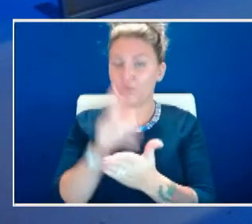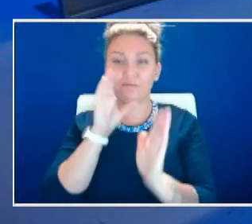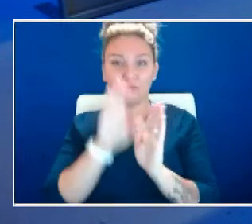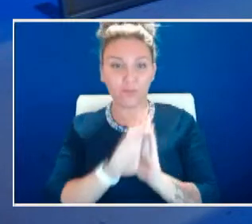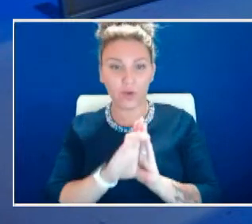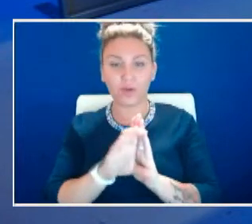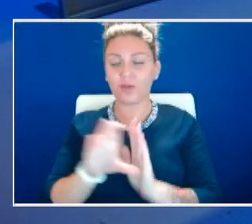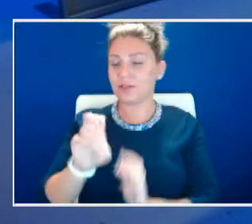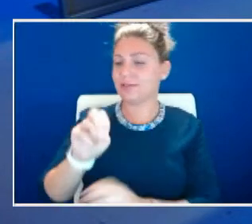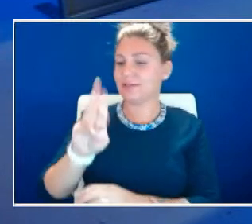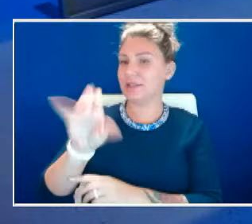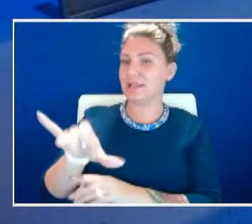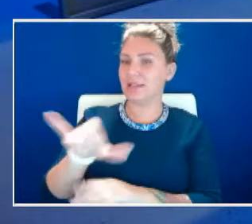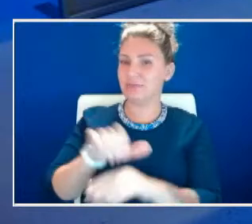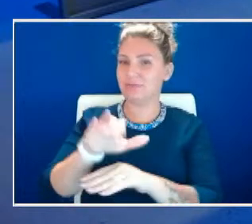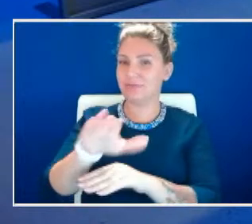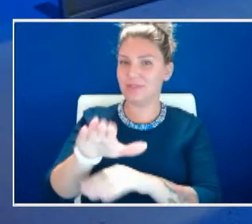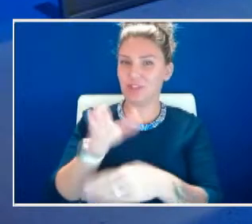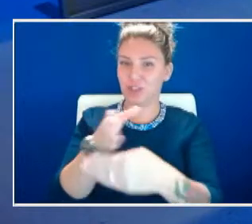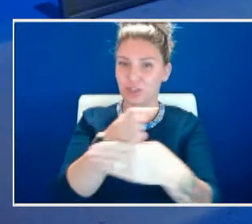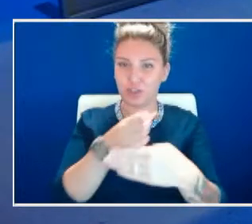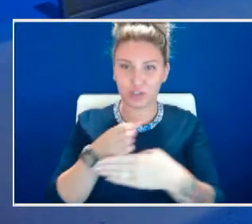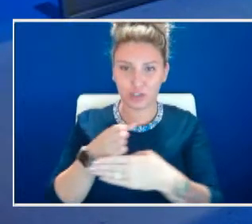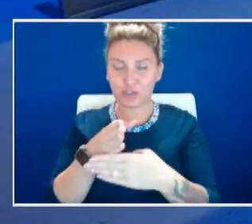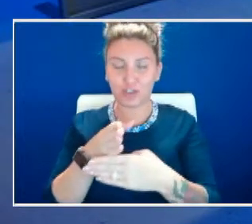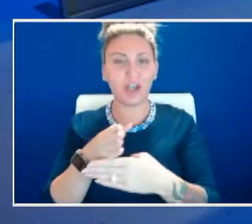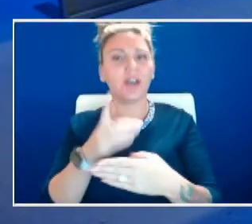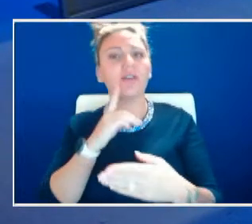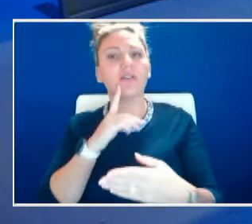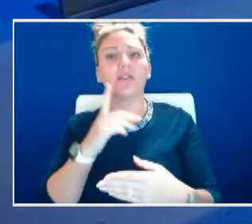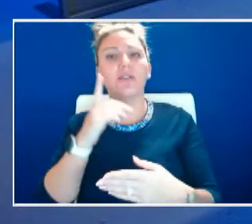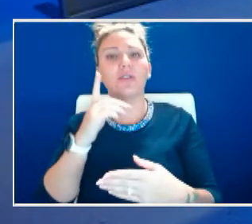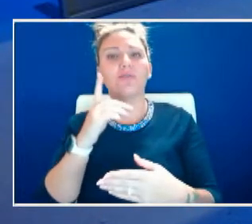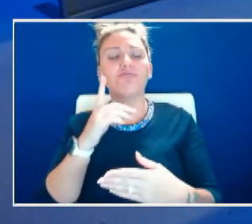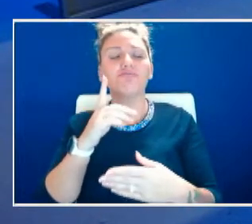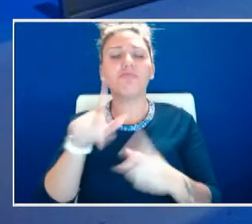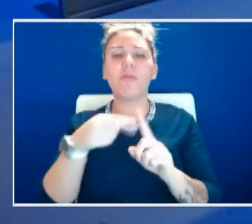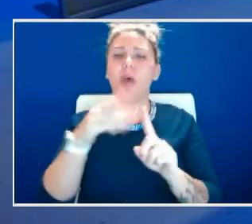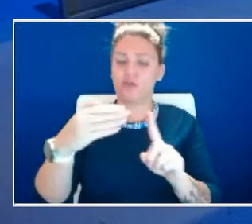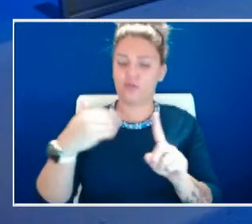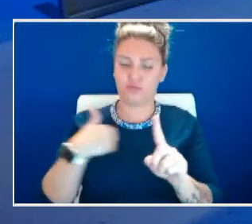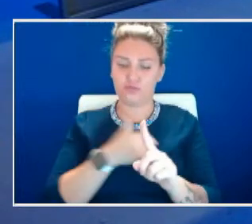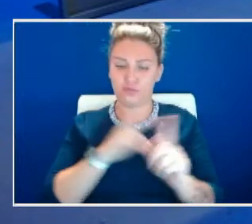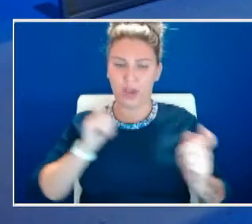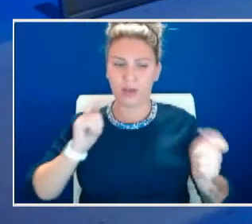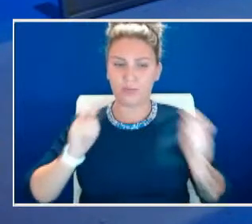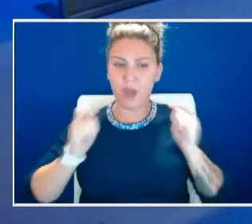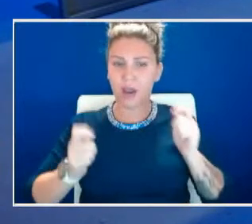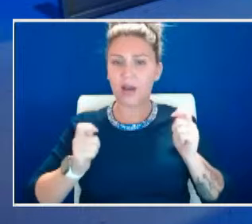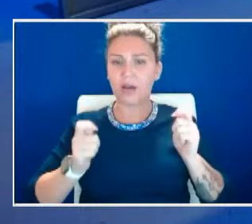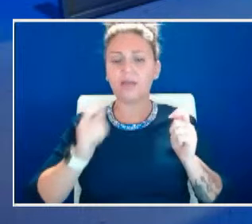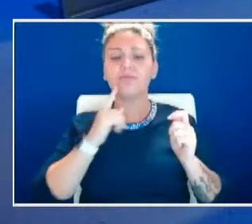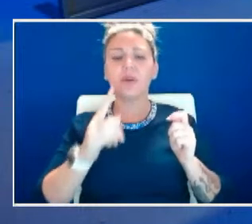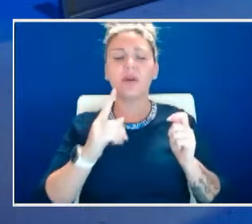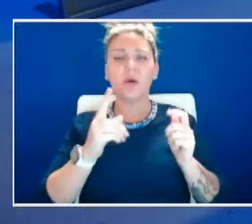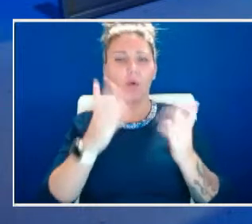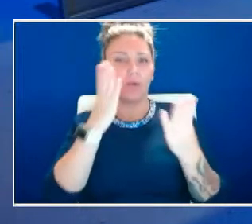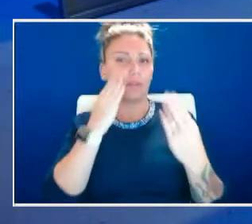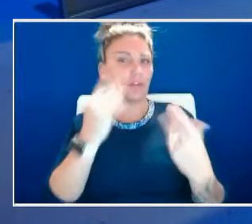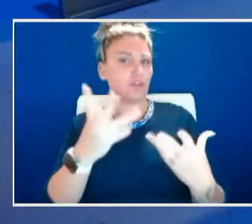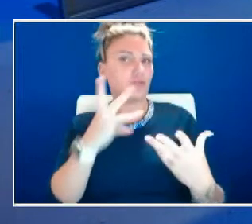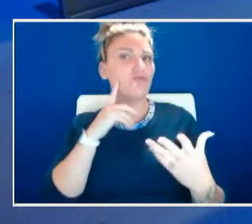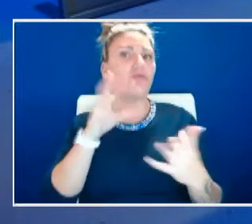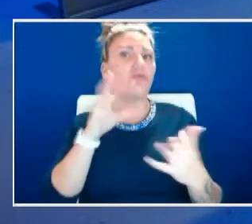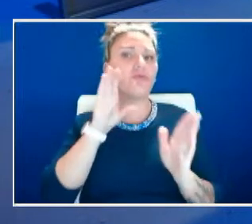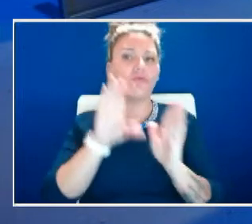Cami sent us to share with you, the audience, about her breast reconstruction. So we just wanted to let you know about those photos coming up here in just a moment. But